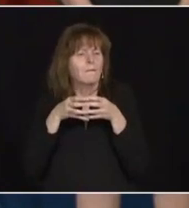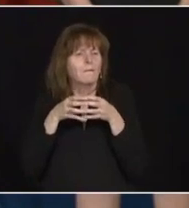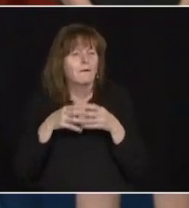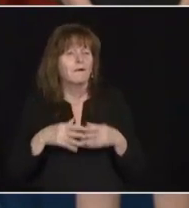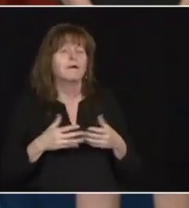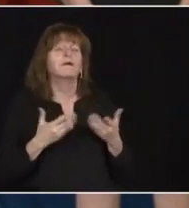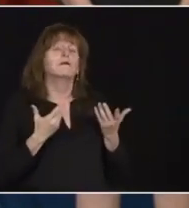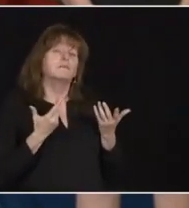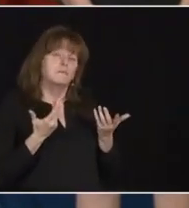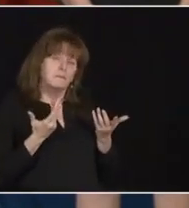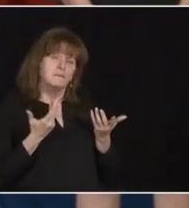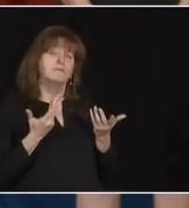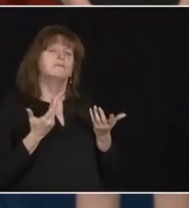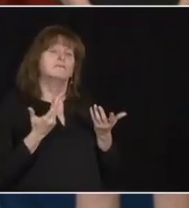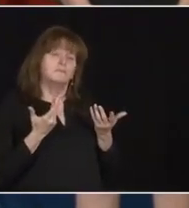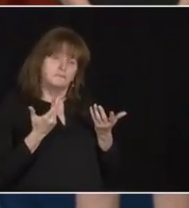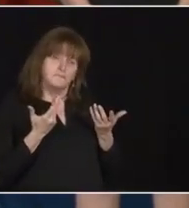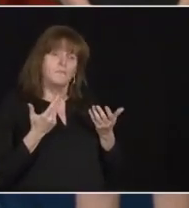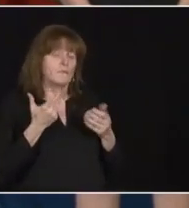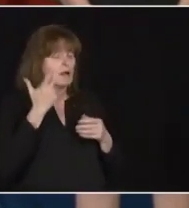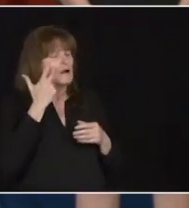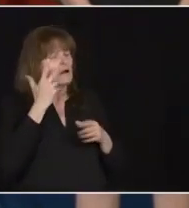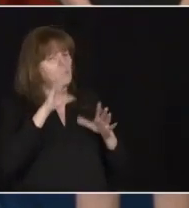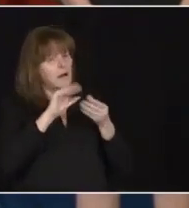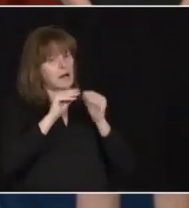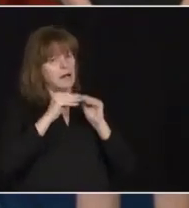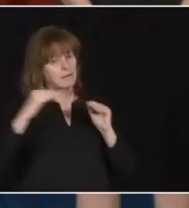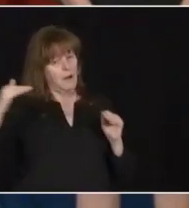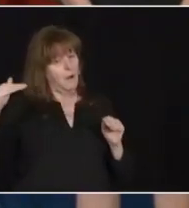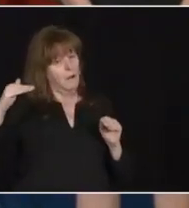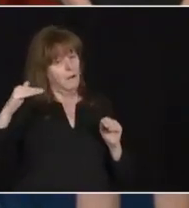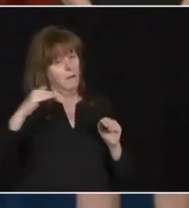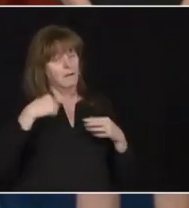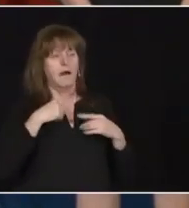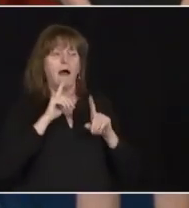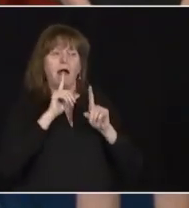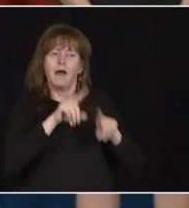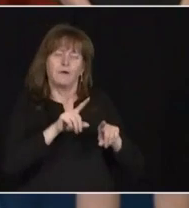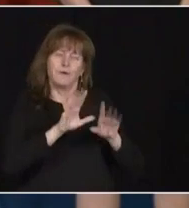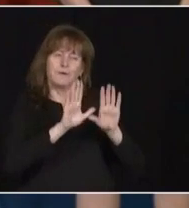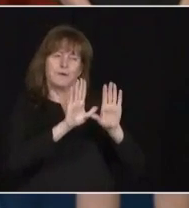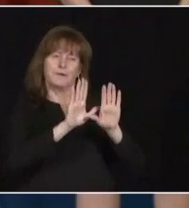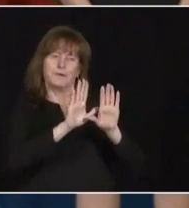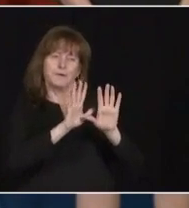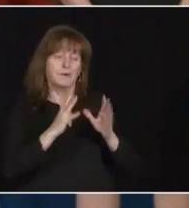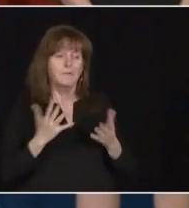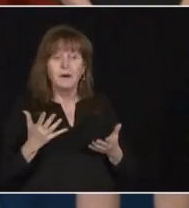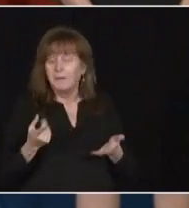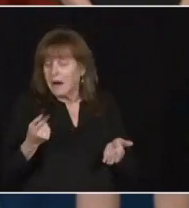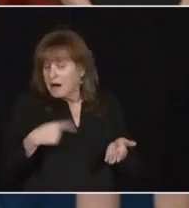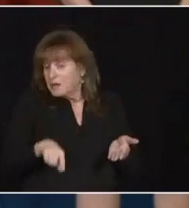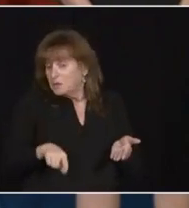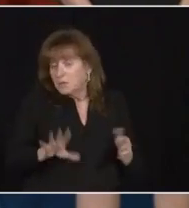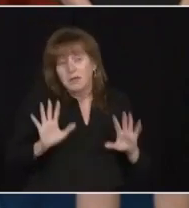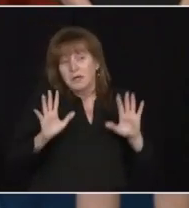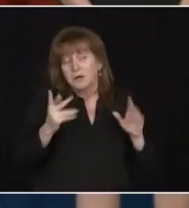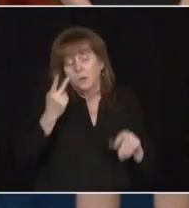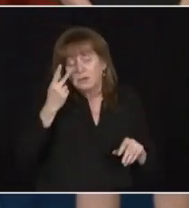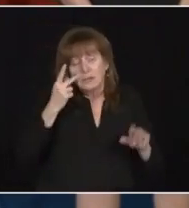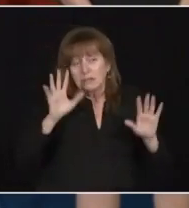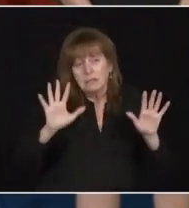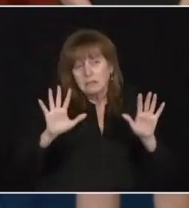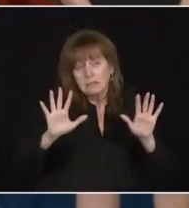see. I just don't want to answer right now this early. Maybe if you ask me this next week, we'll see some even better